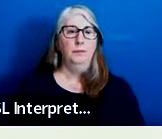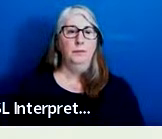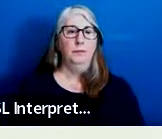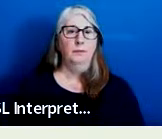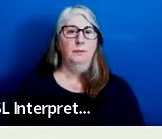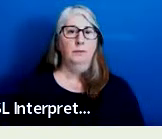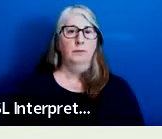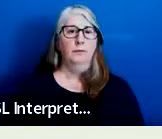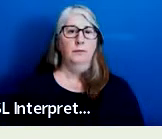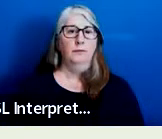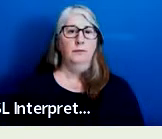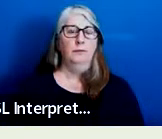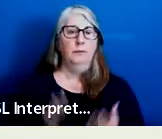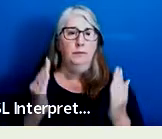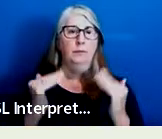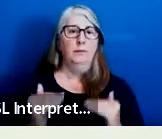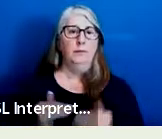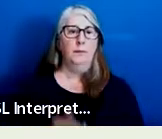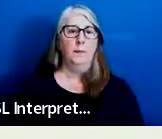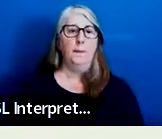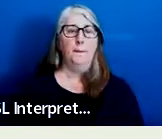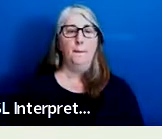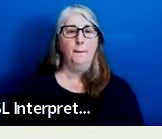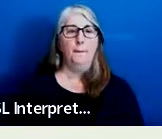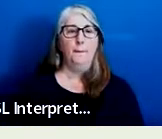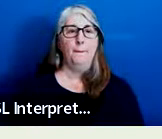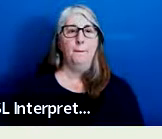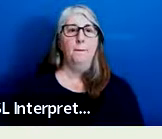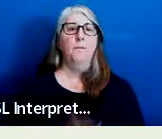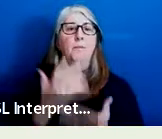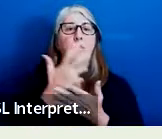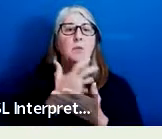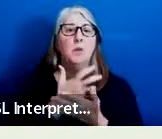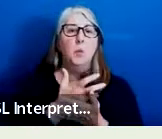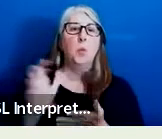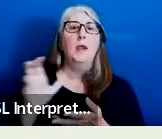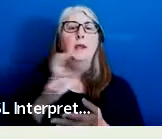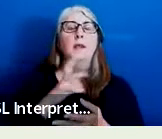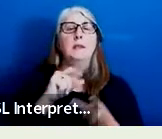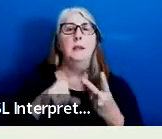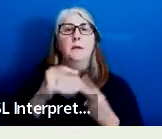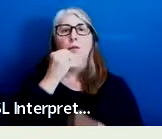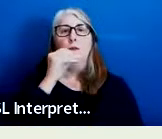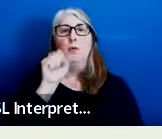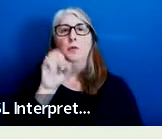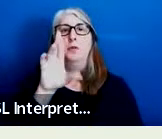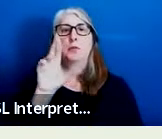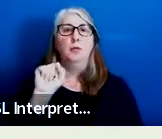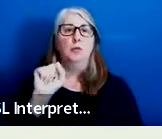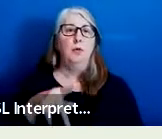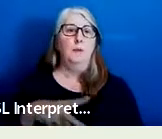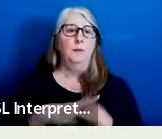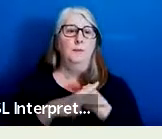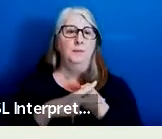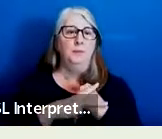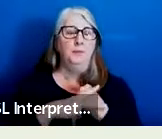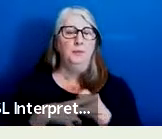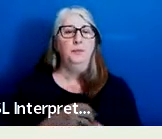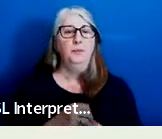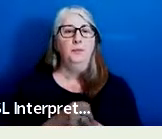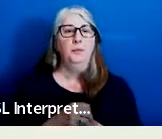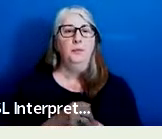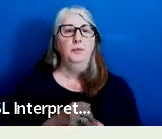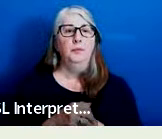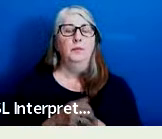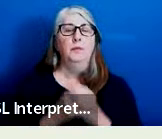Next slide, please. Waste diversion and food scrap composting. Removing valuable materials from